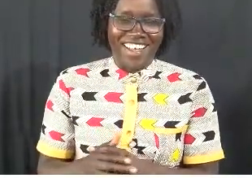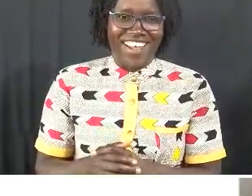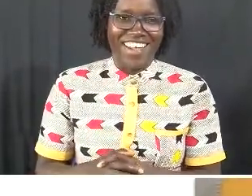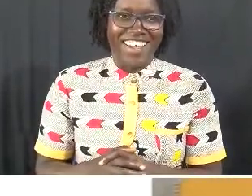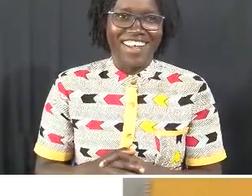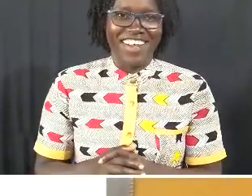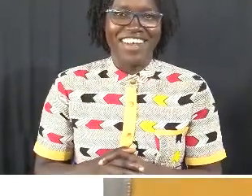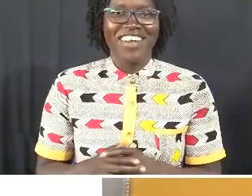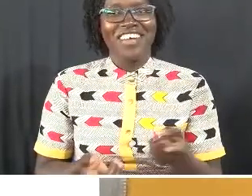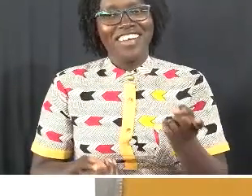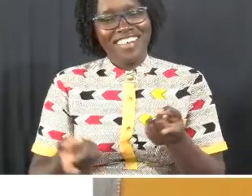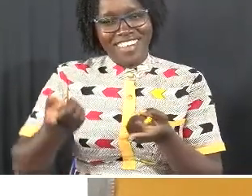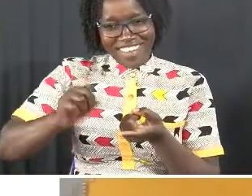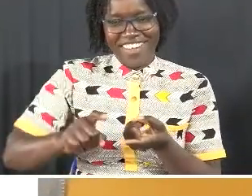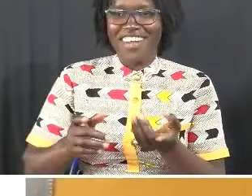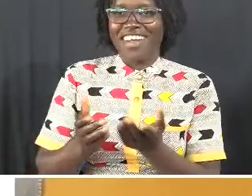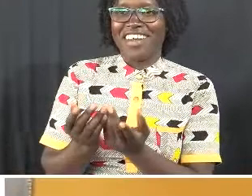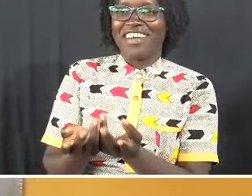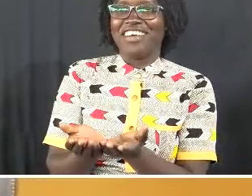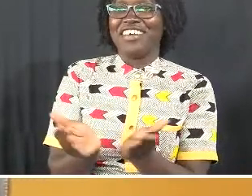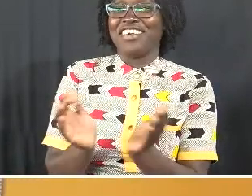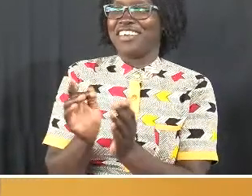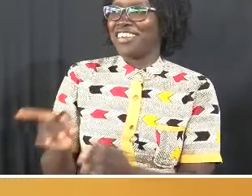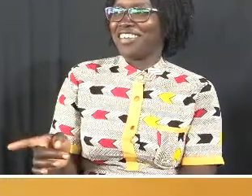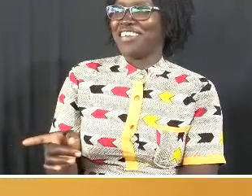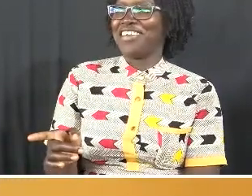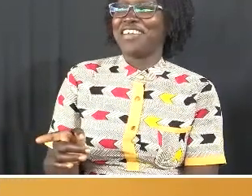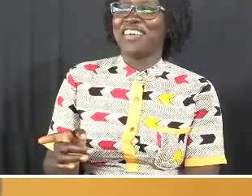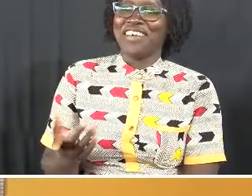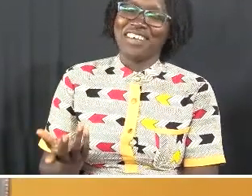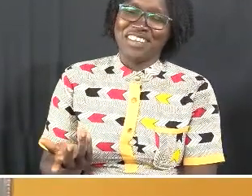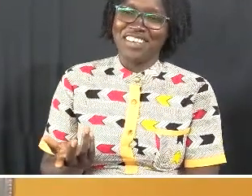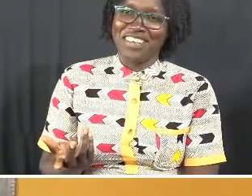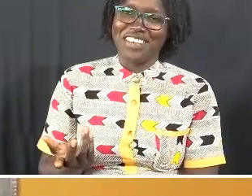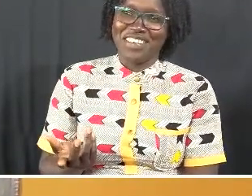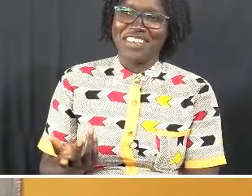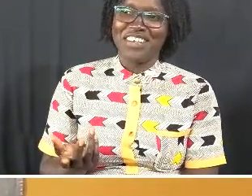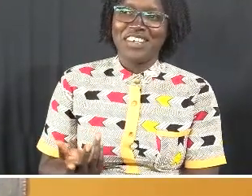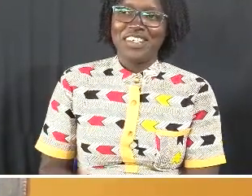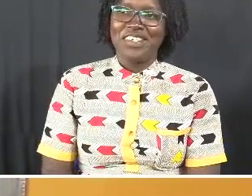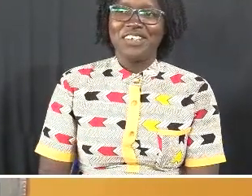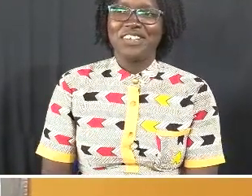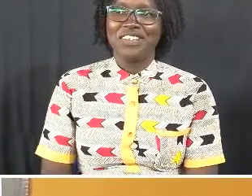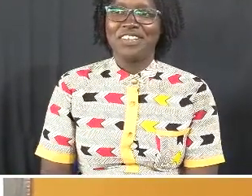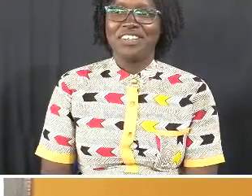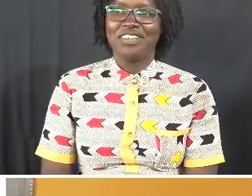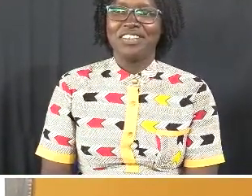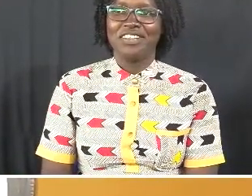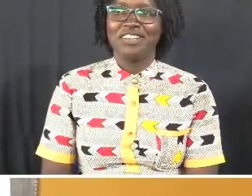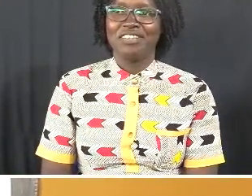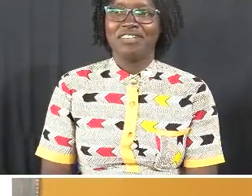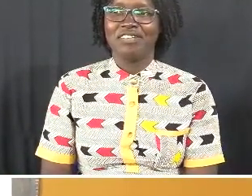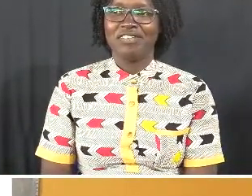So, I was finished.